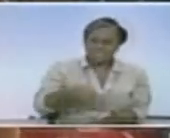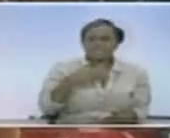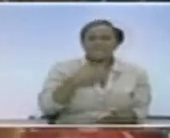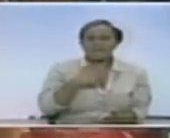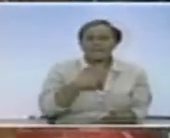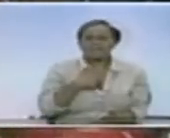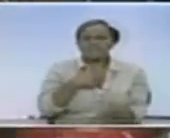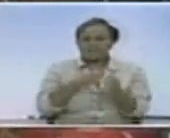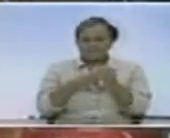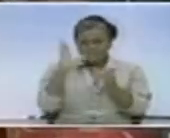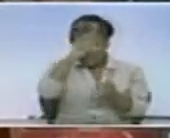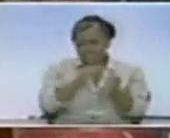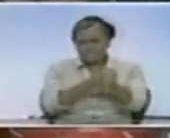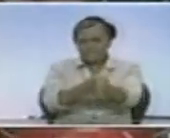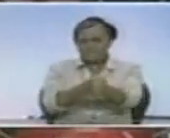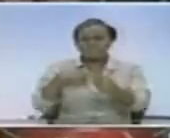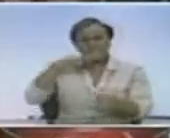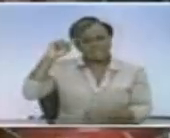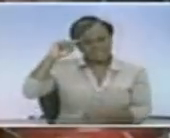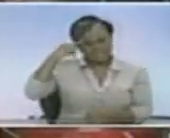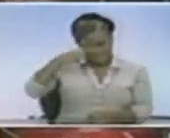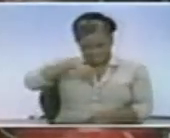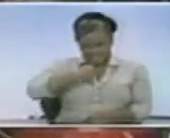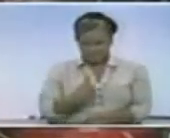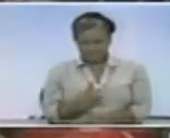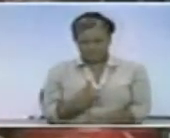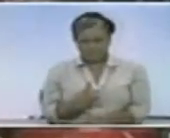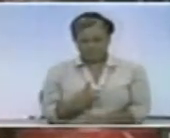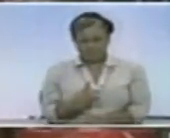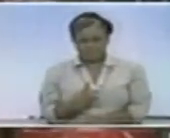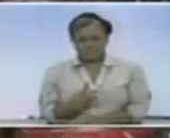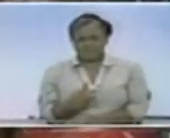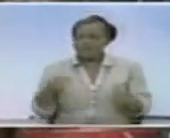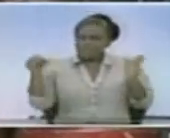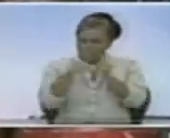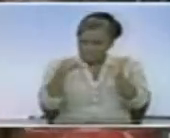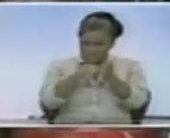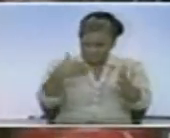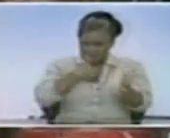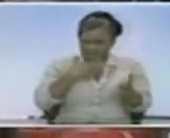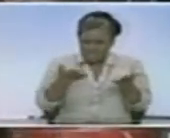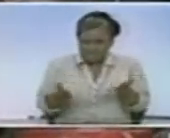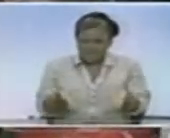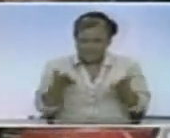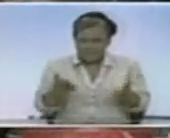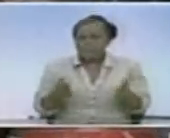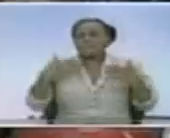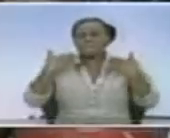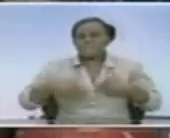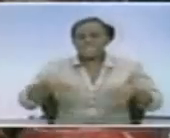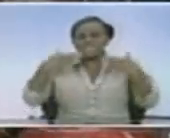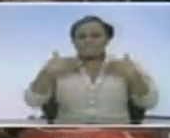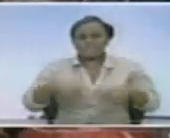He has been let down by some, you know. I think myself that some of the trouble that we have are the people who